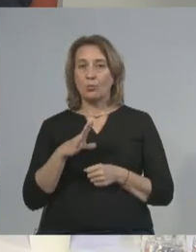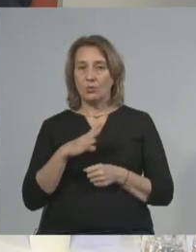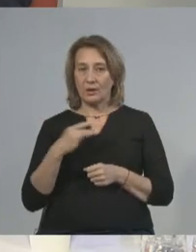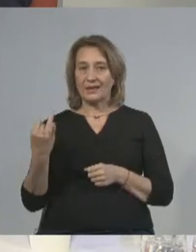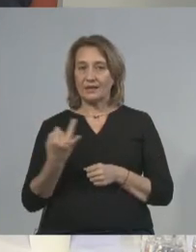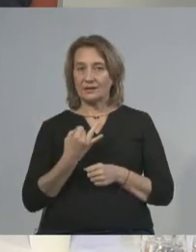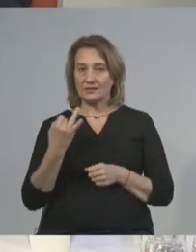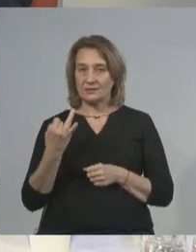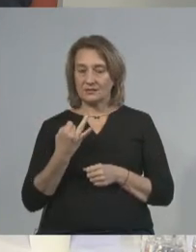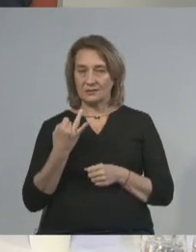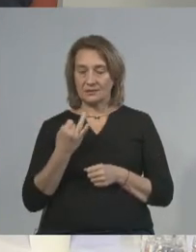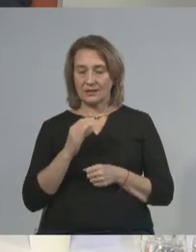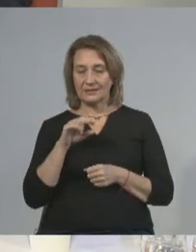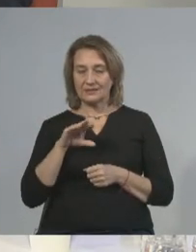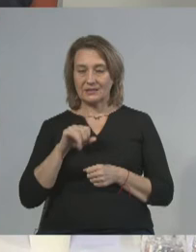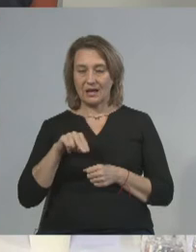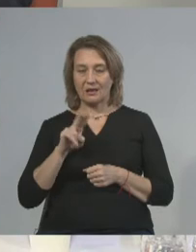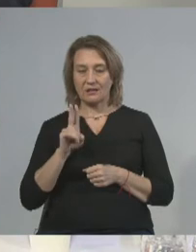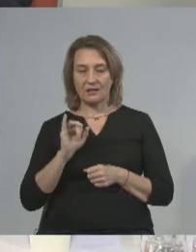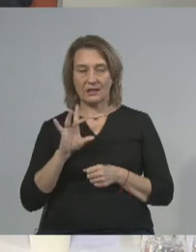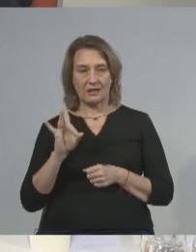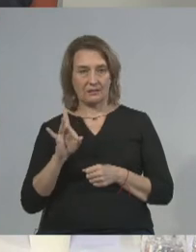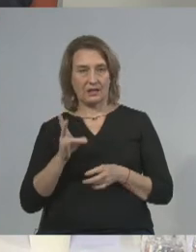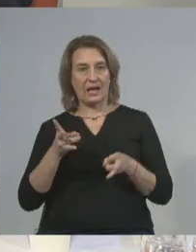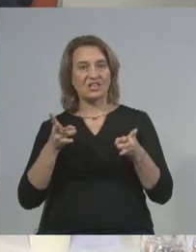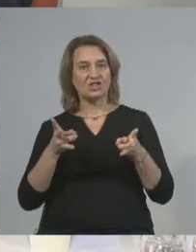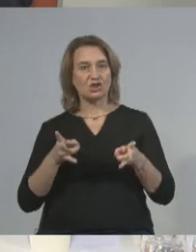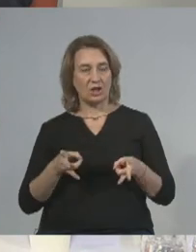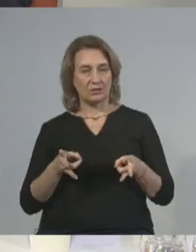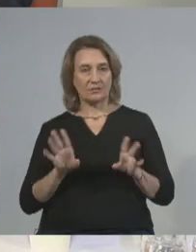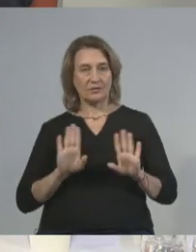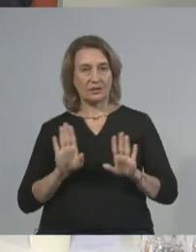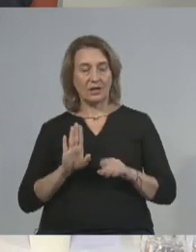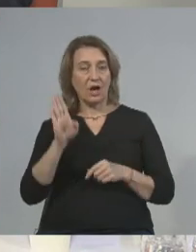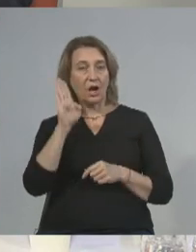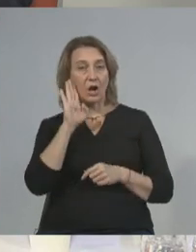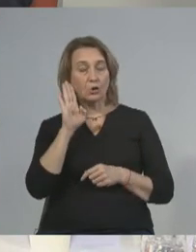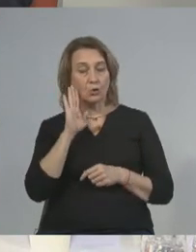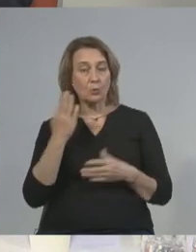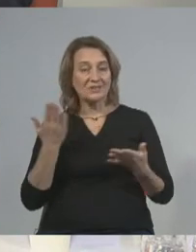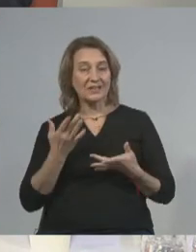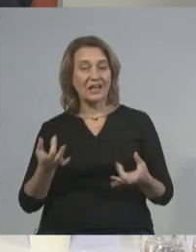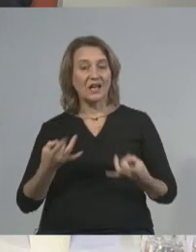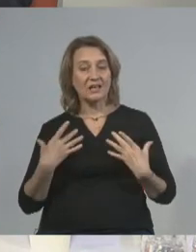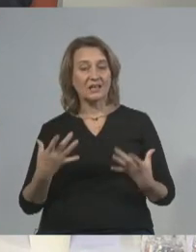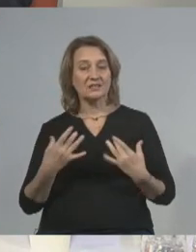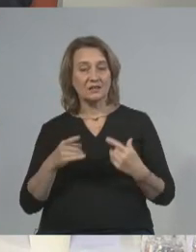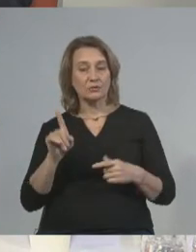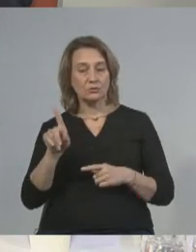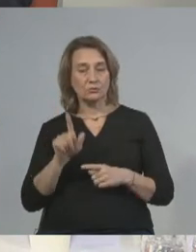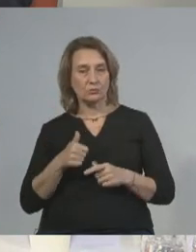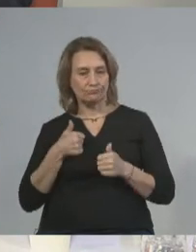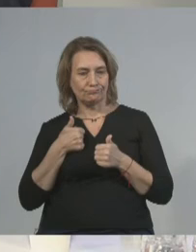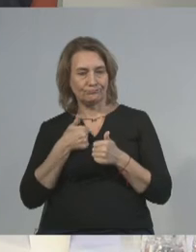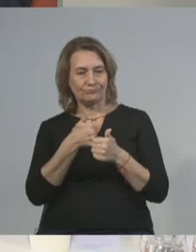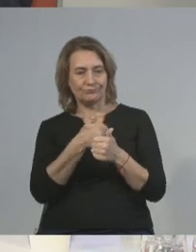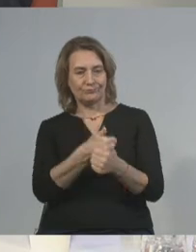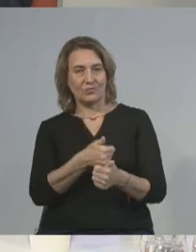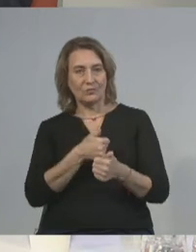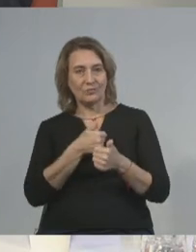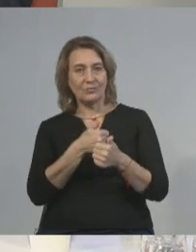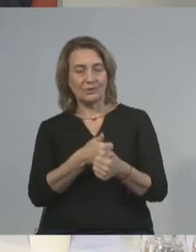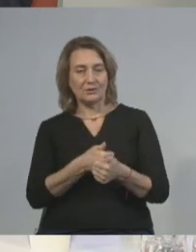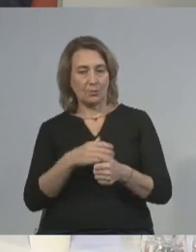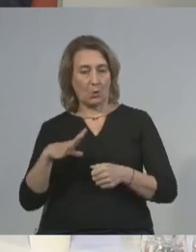i think uh the story of a stalker was the most interesting this was the guy who told